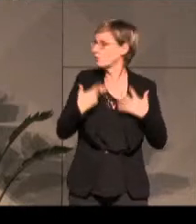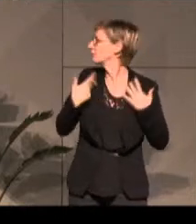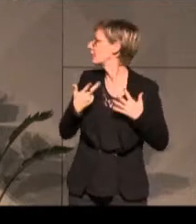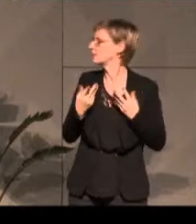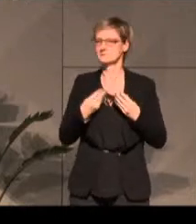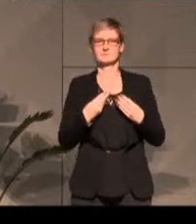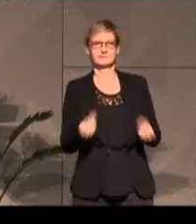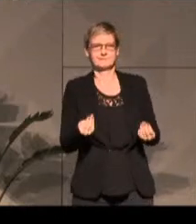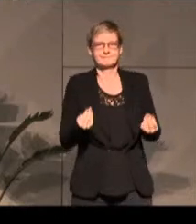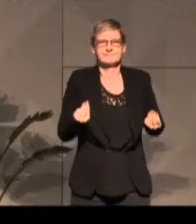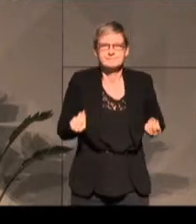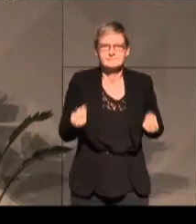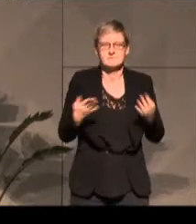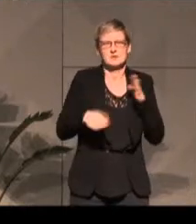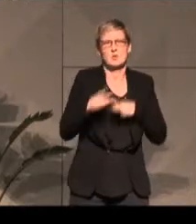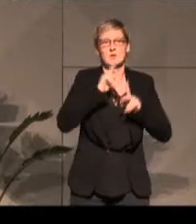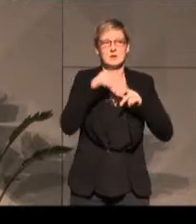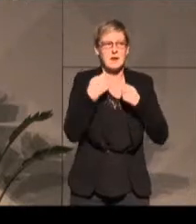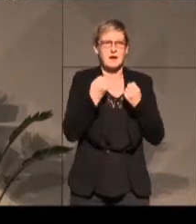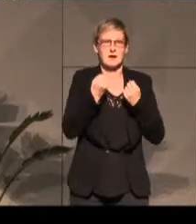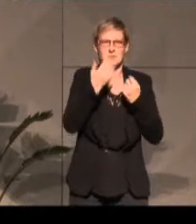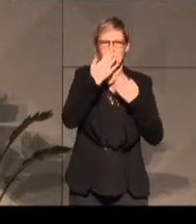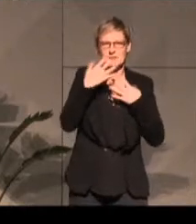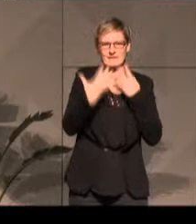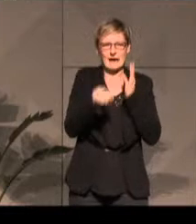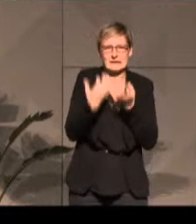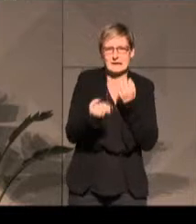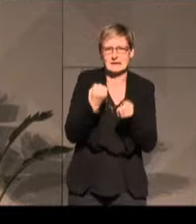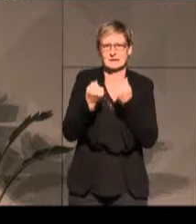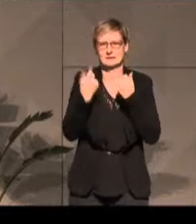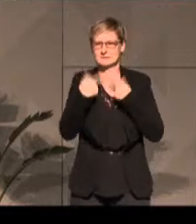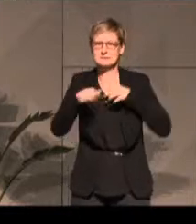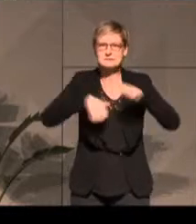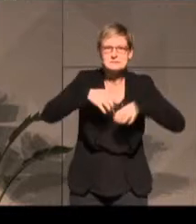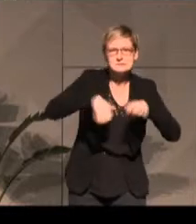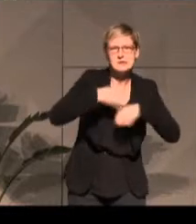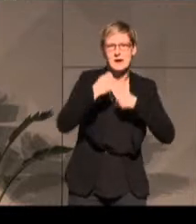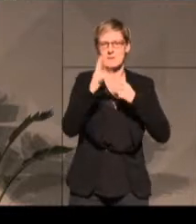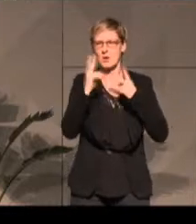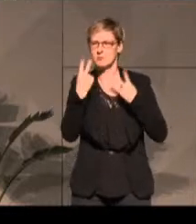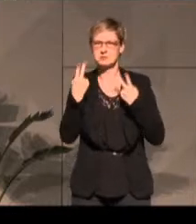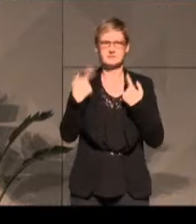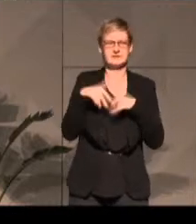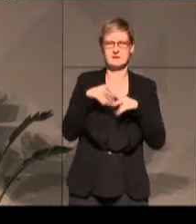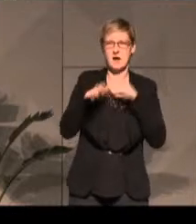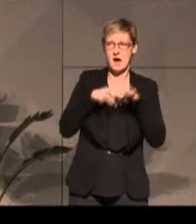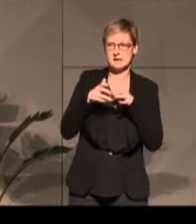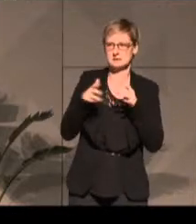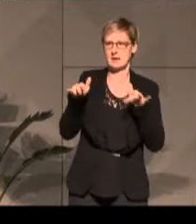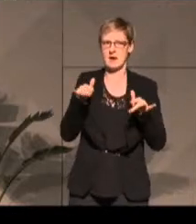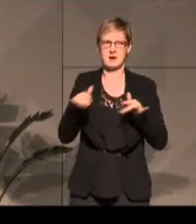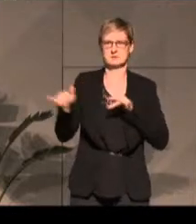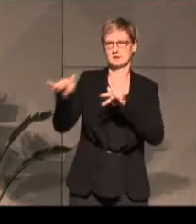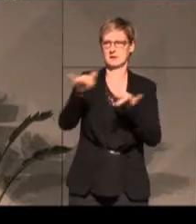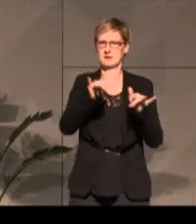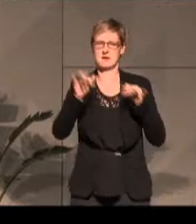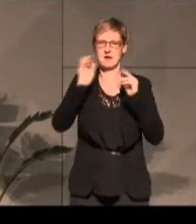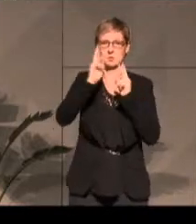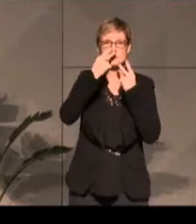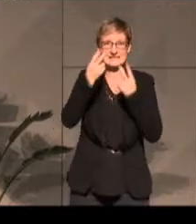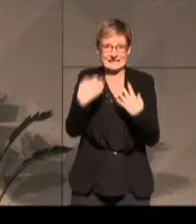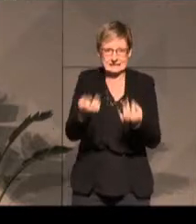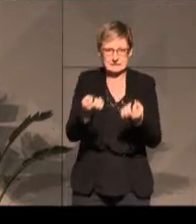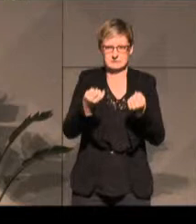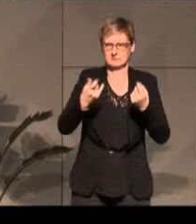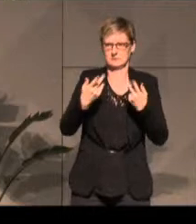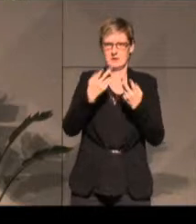hurried outside to save what we were able to save, always with a view to